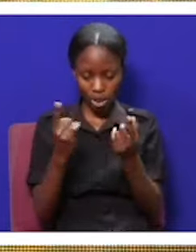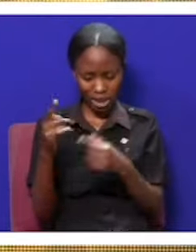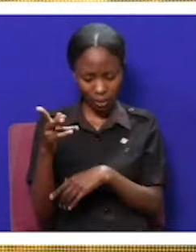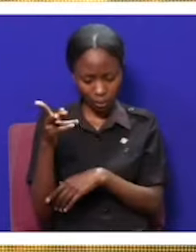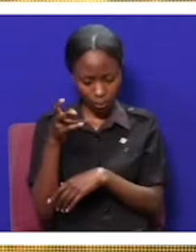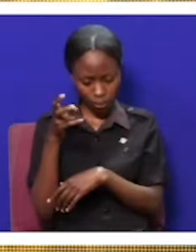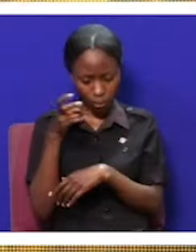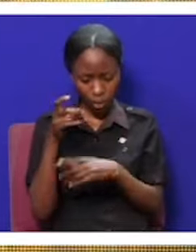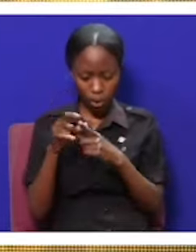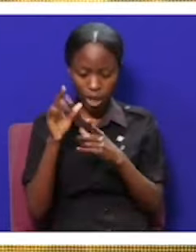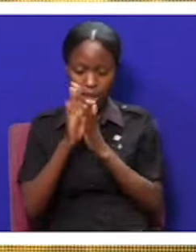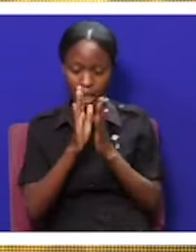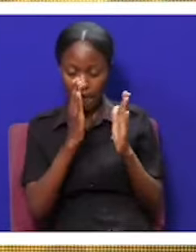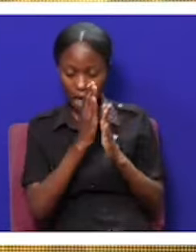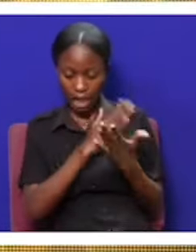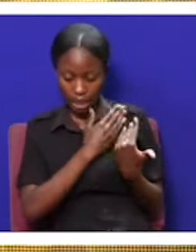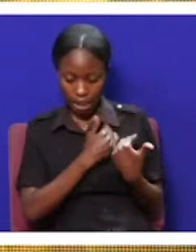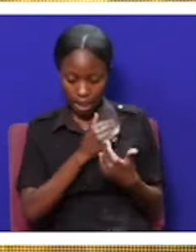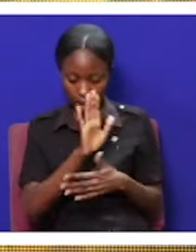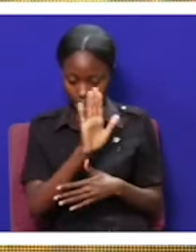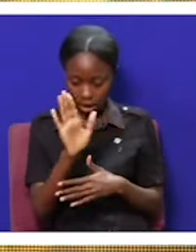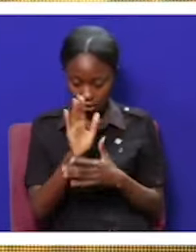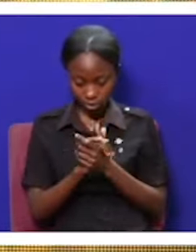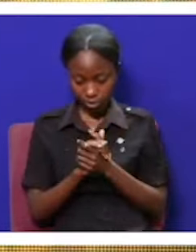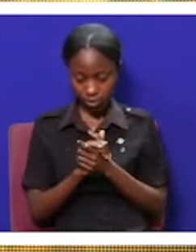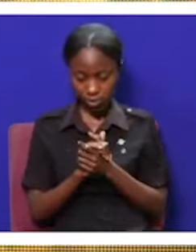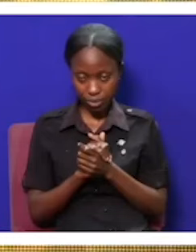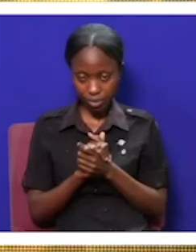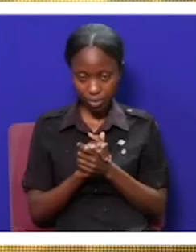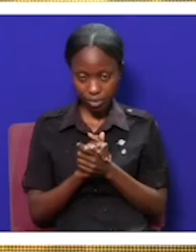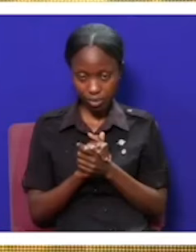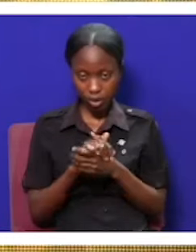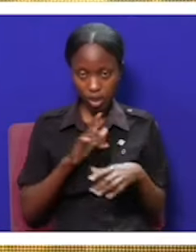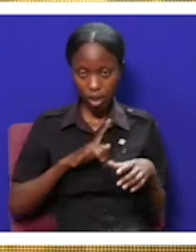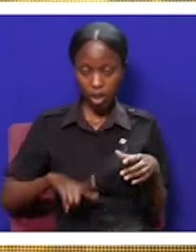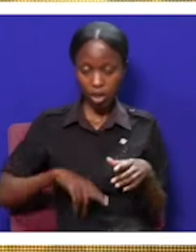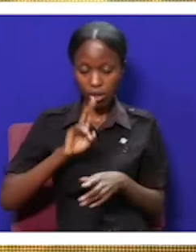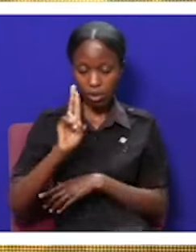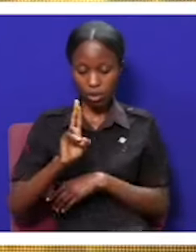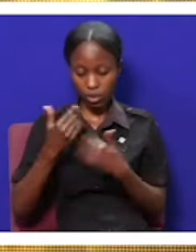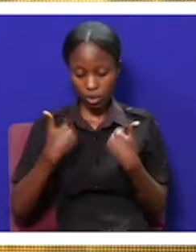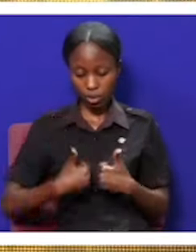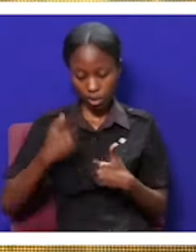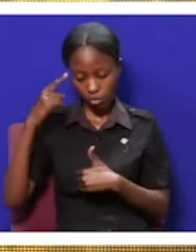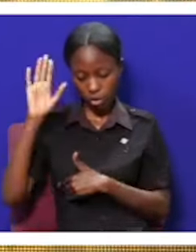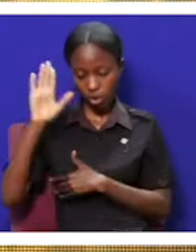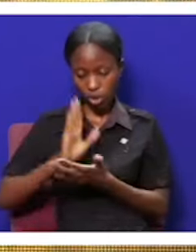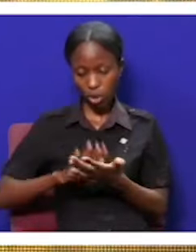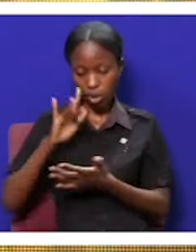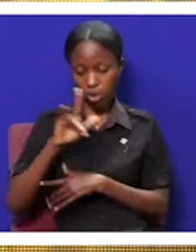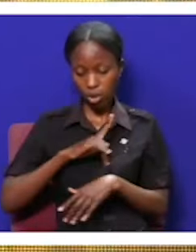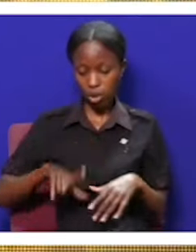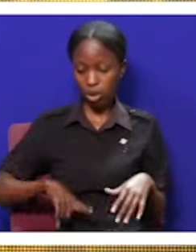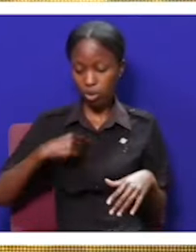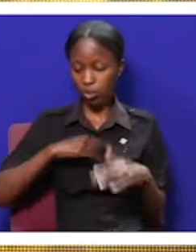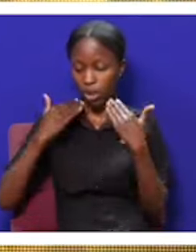it in their hearts, that they may not sin against thee. And so, Lord, use me for your glory. We thank